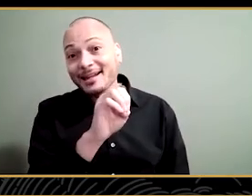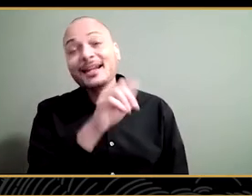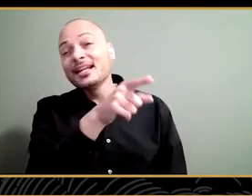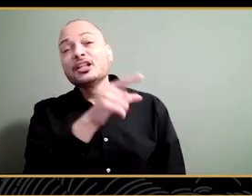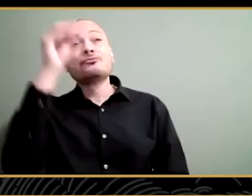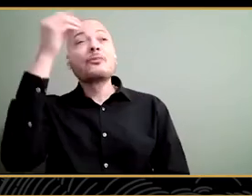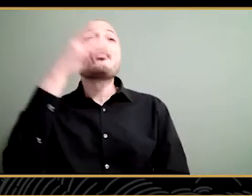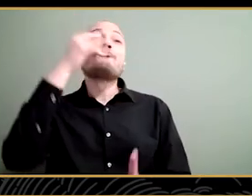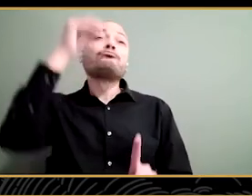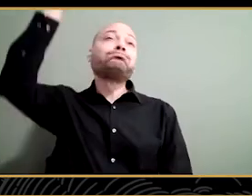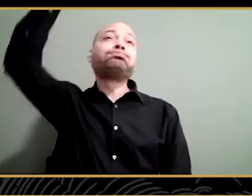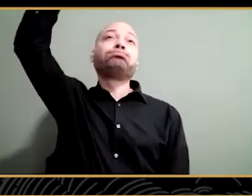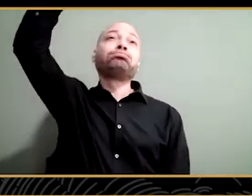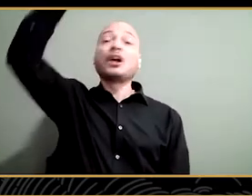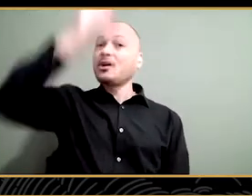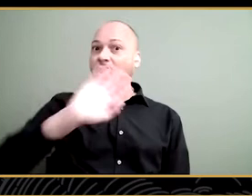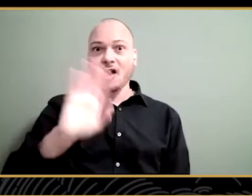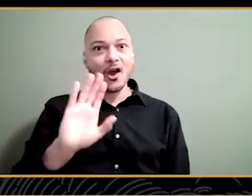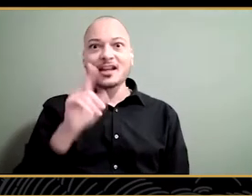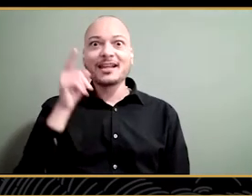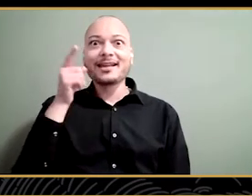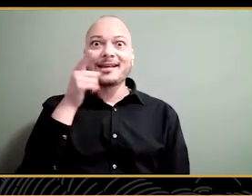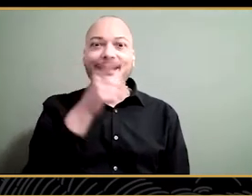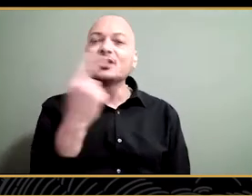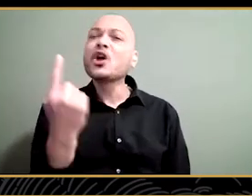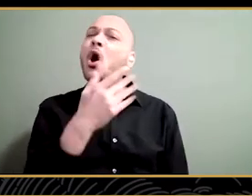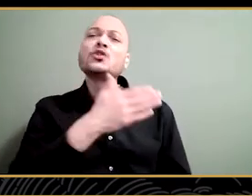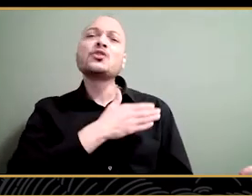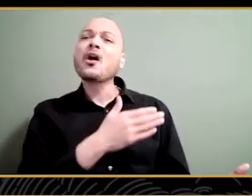song that everyone only knows the chorus of.